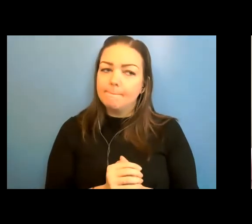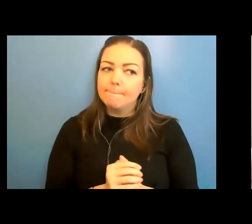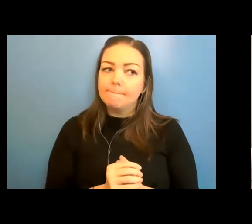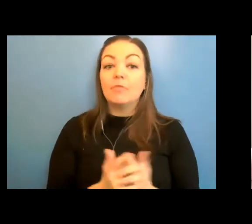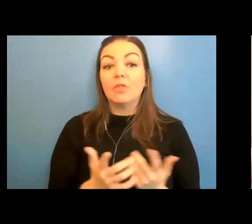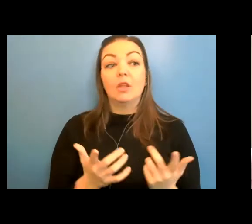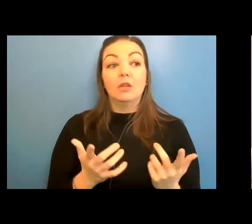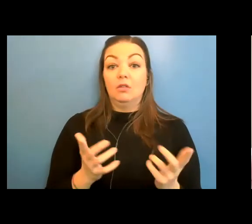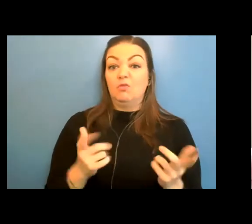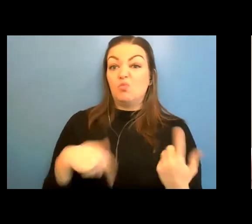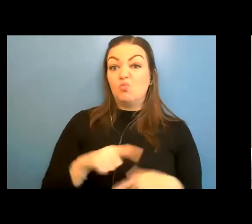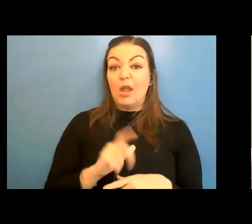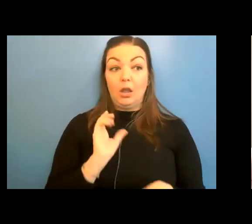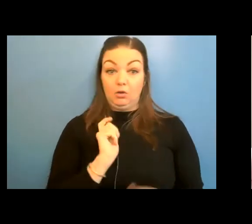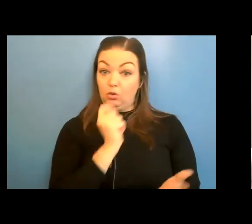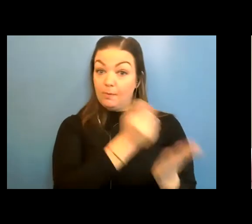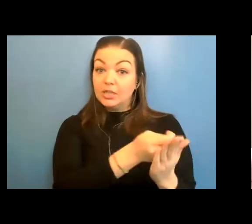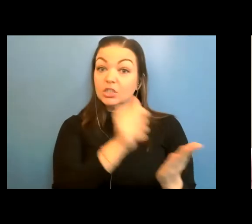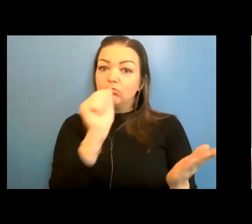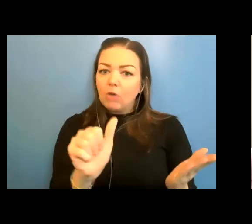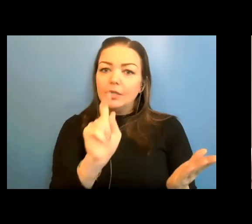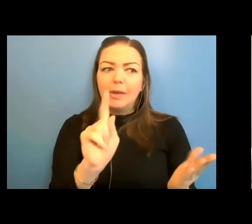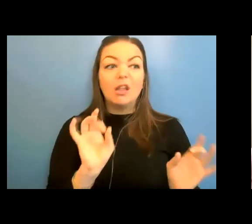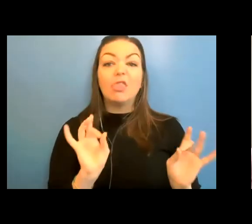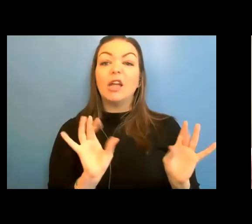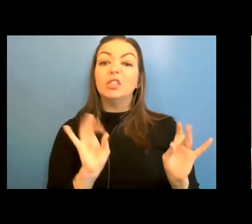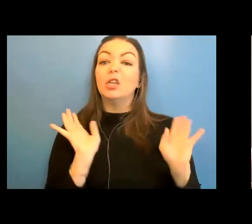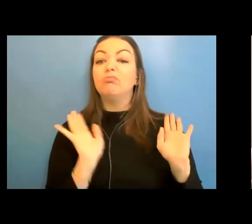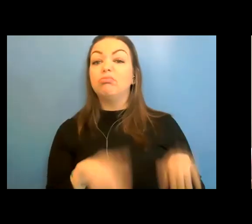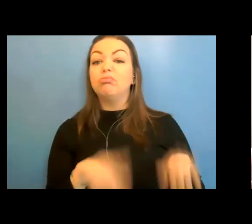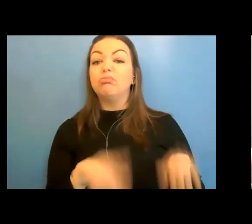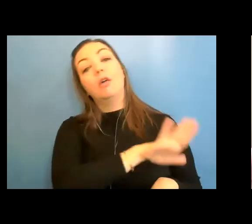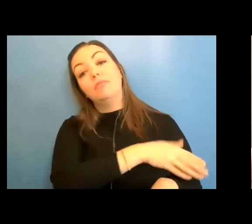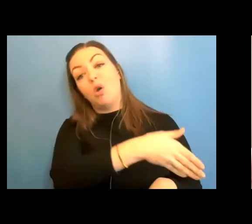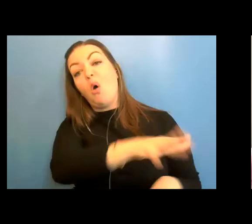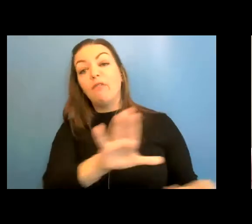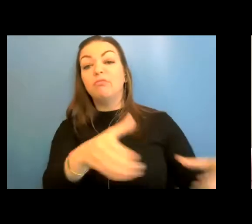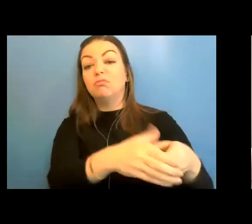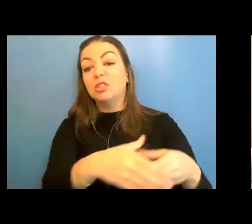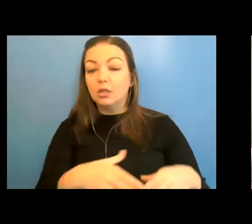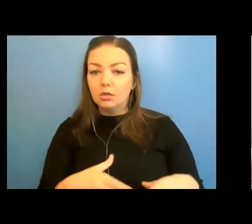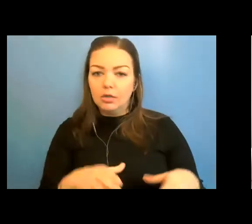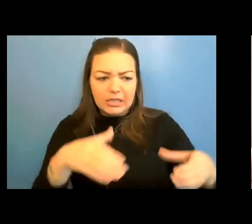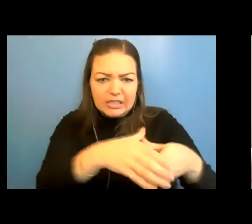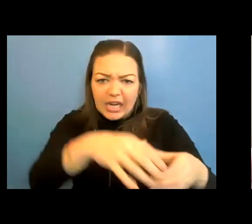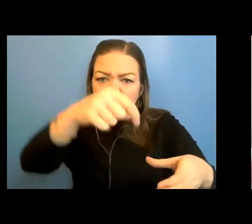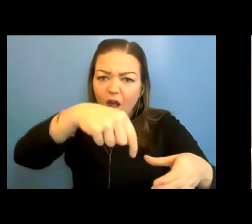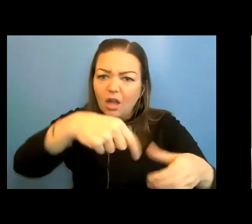because we can't just commission work by disabled artists and put it into a sector that is still